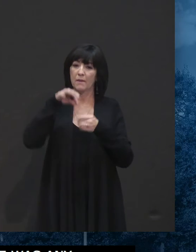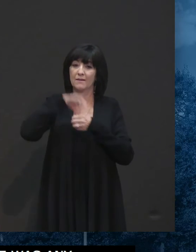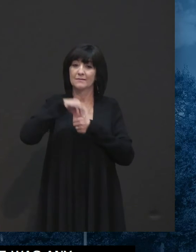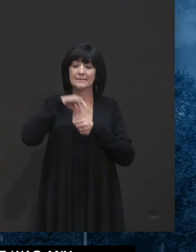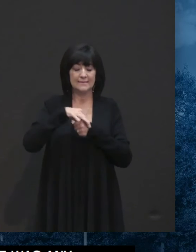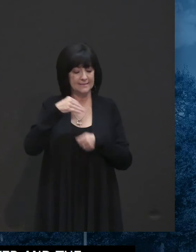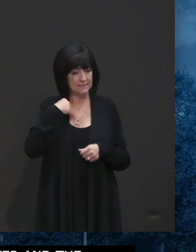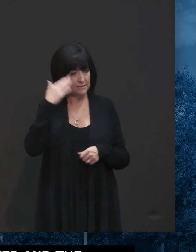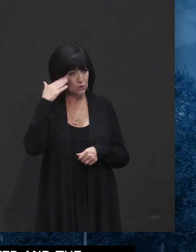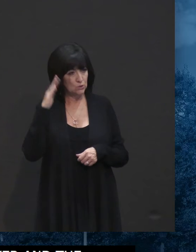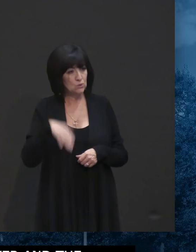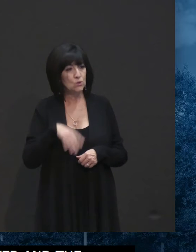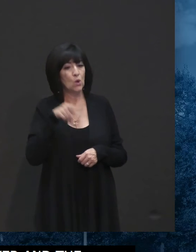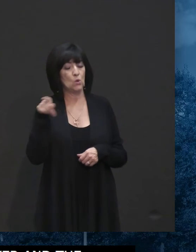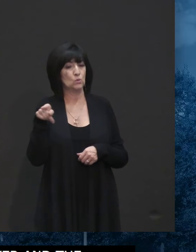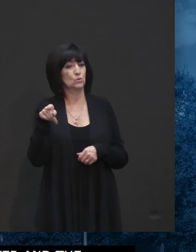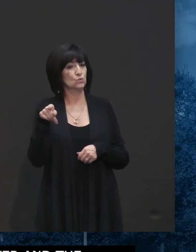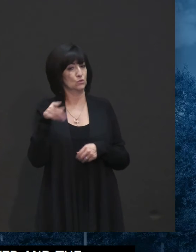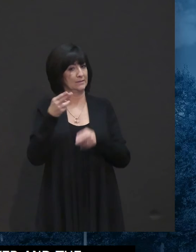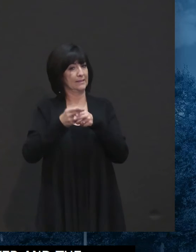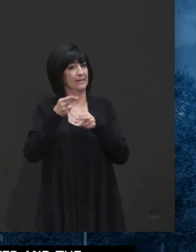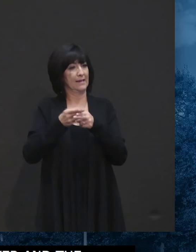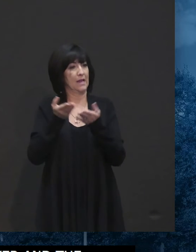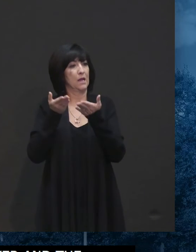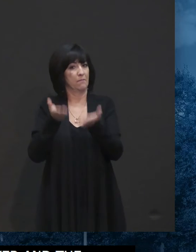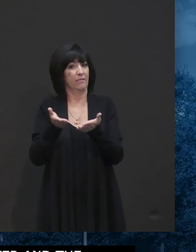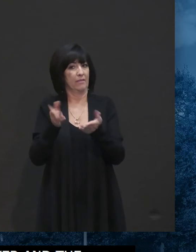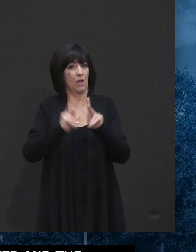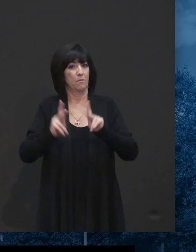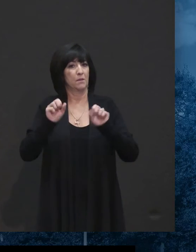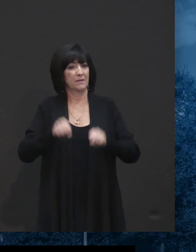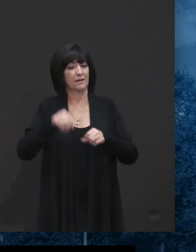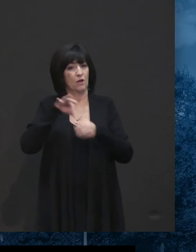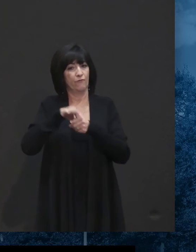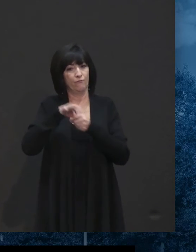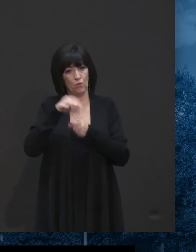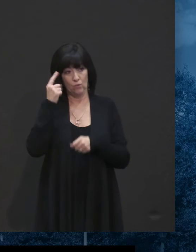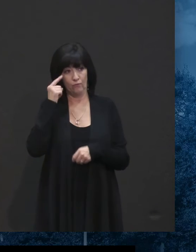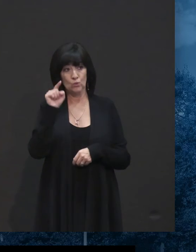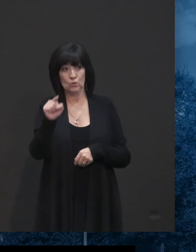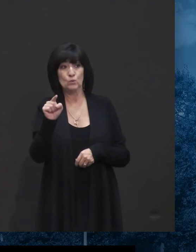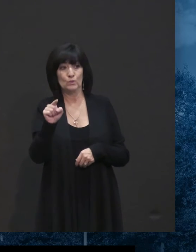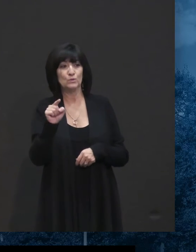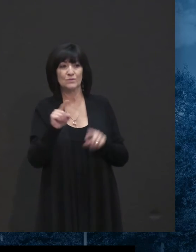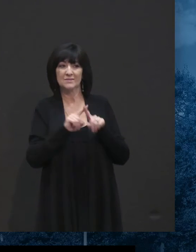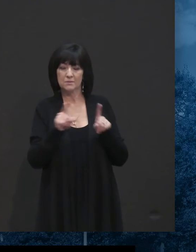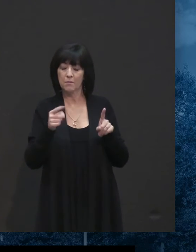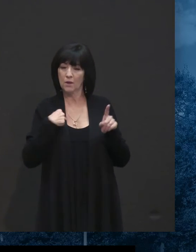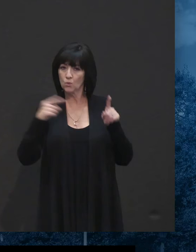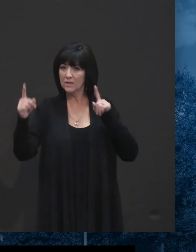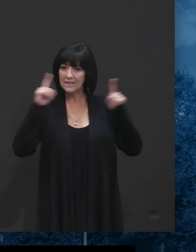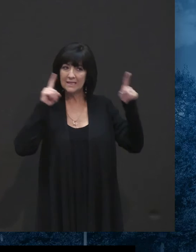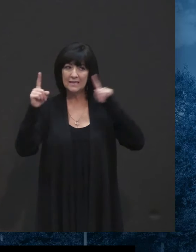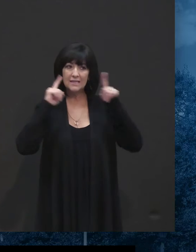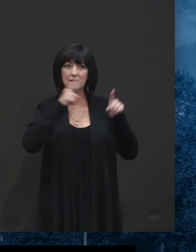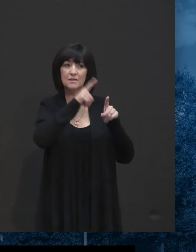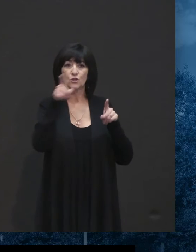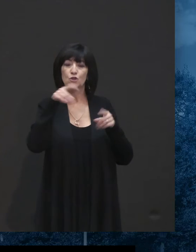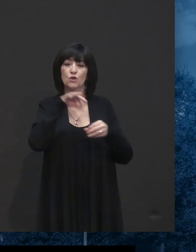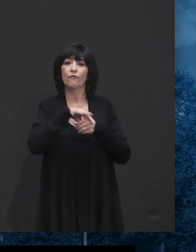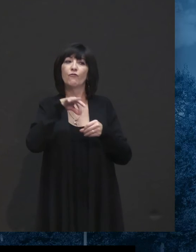from the process of it because you are on the ballot, but we have been hearing from some voters and voting rights groups